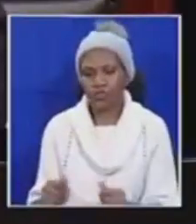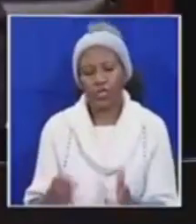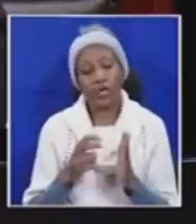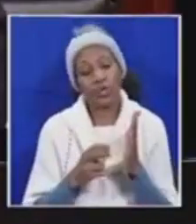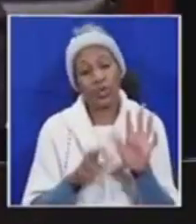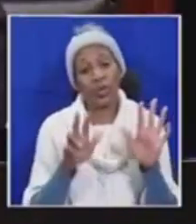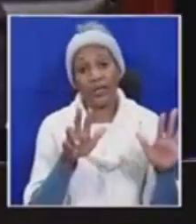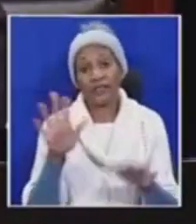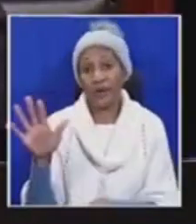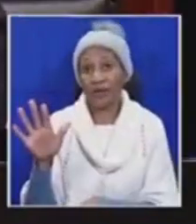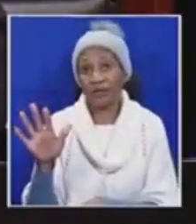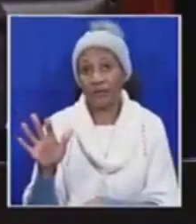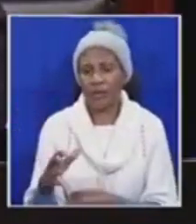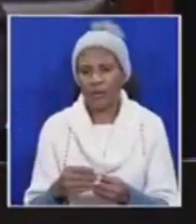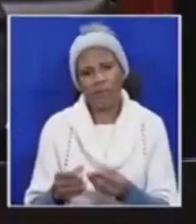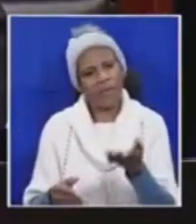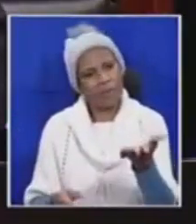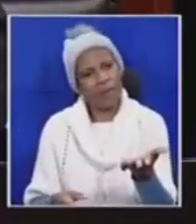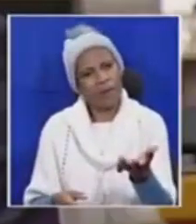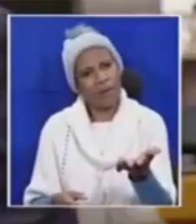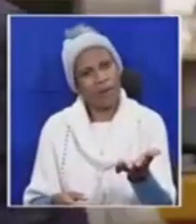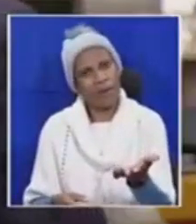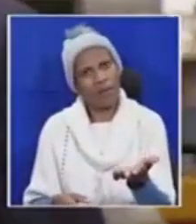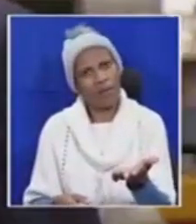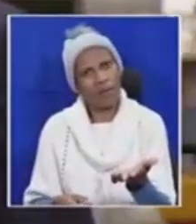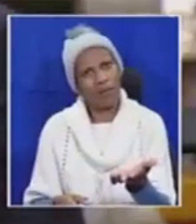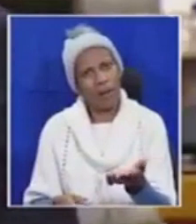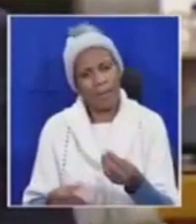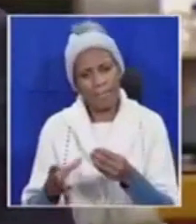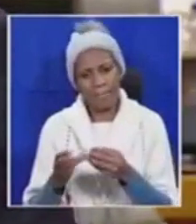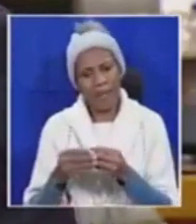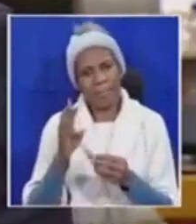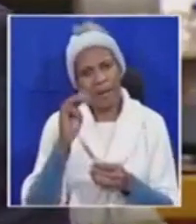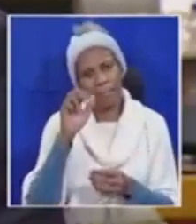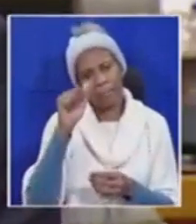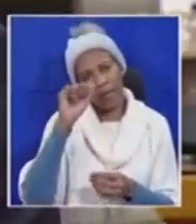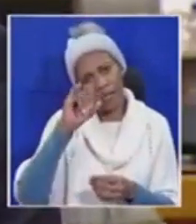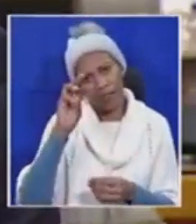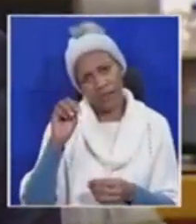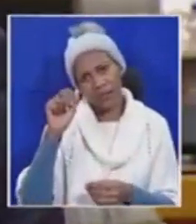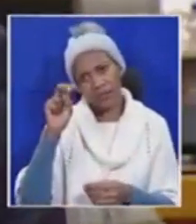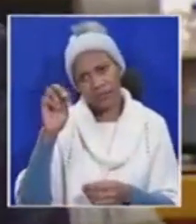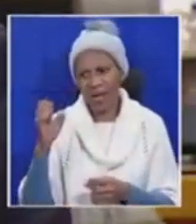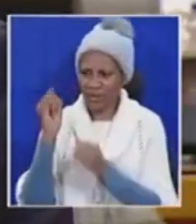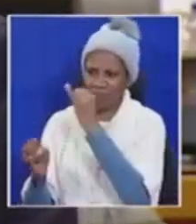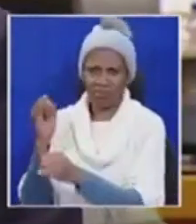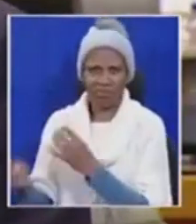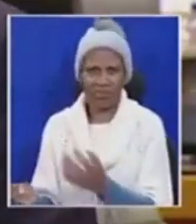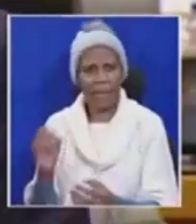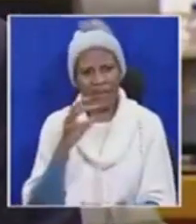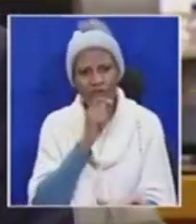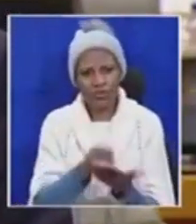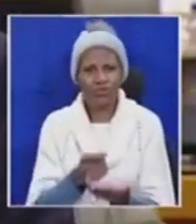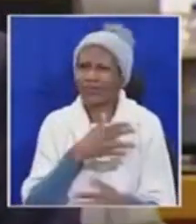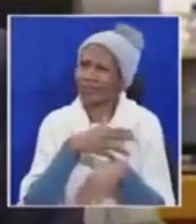Rule 85. The Honourable Member is making aspersions against the Honourable Maimane, completely not based in fact.